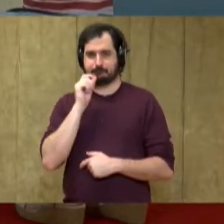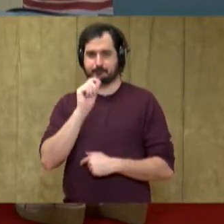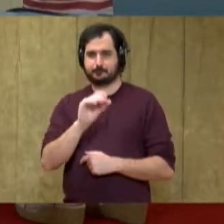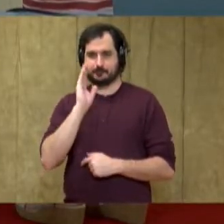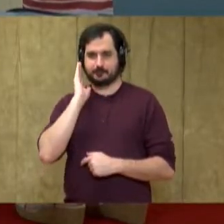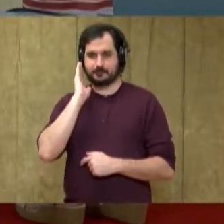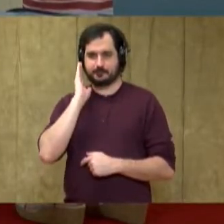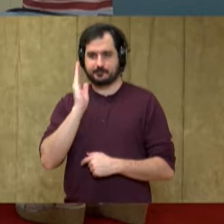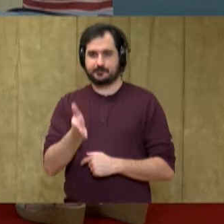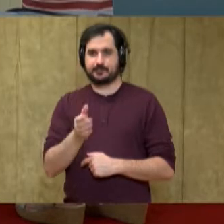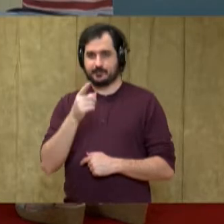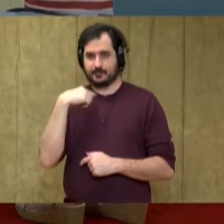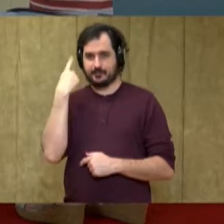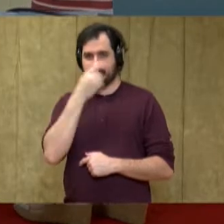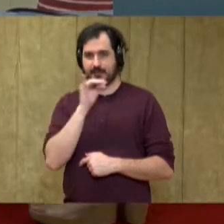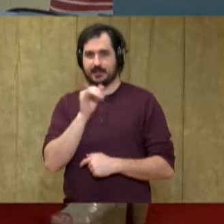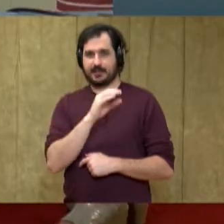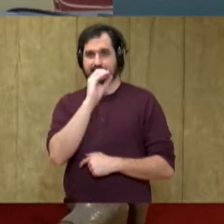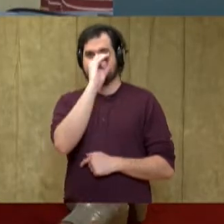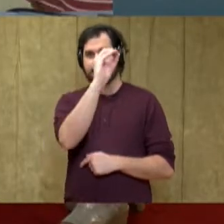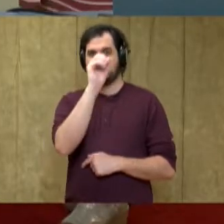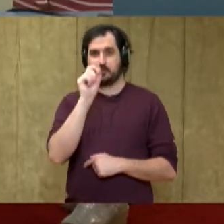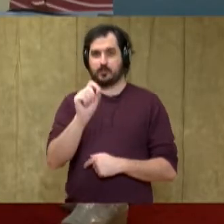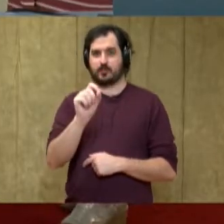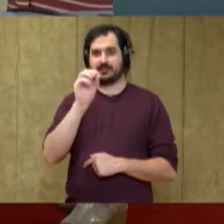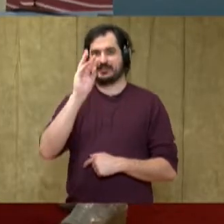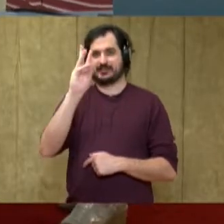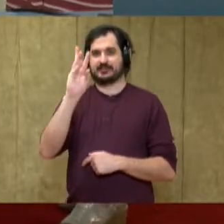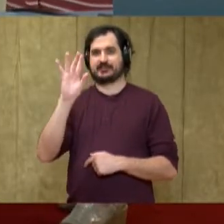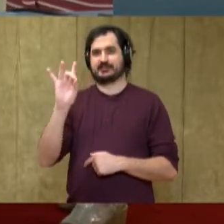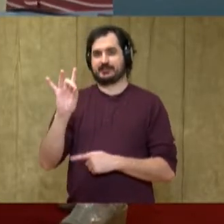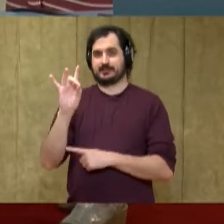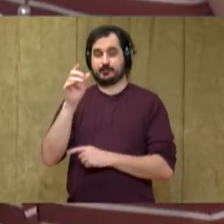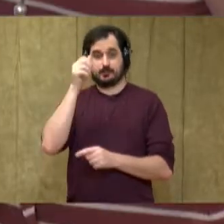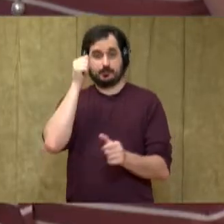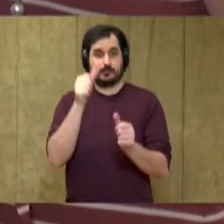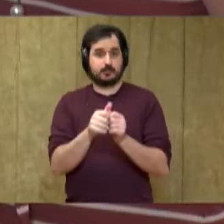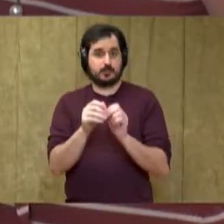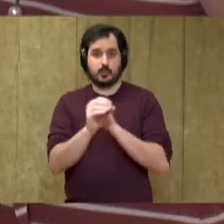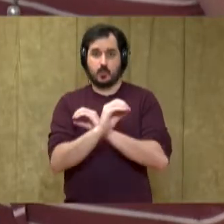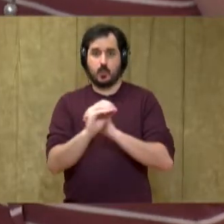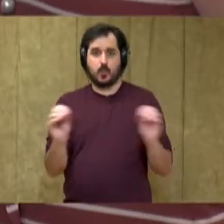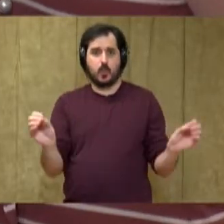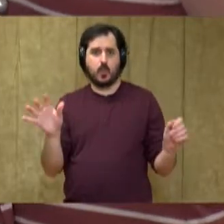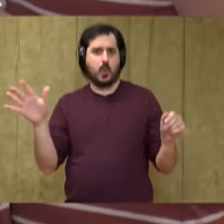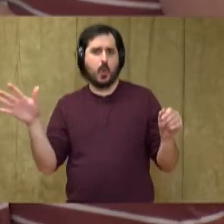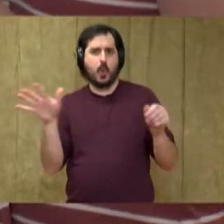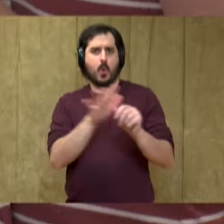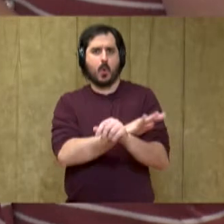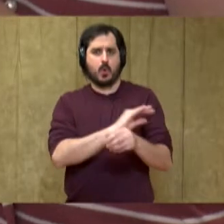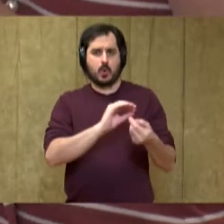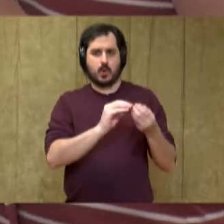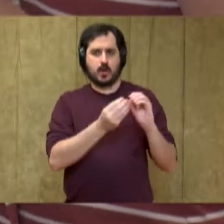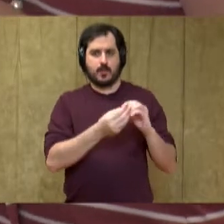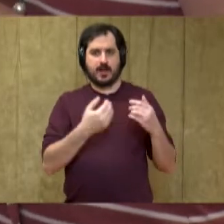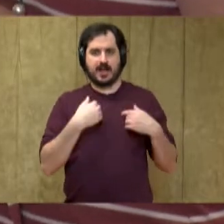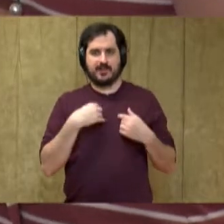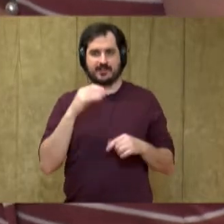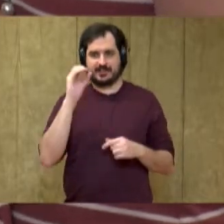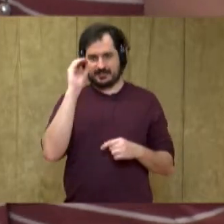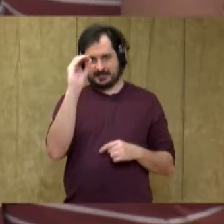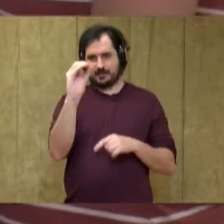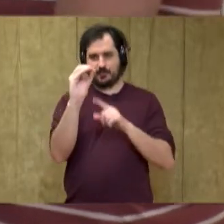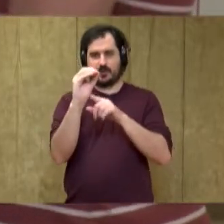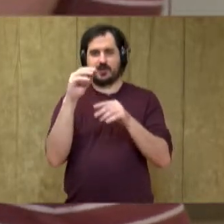68 hundredths. Remember, I don't have a whole number, so I have a 0 in the